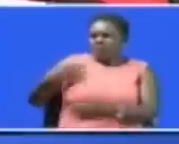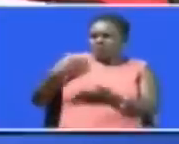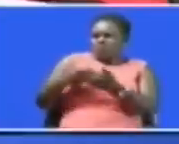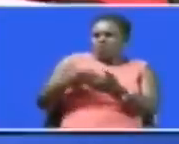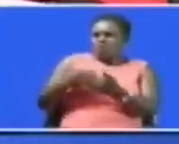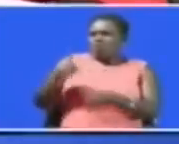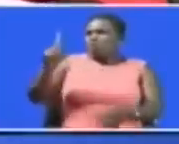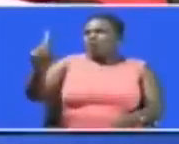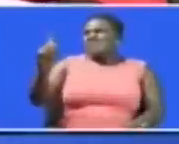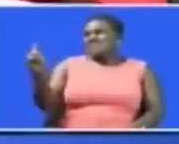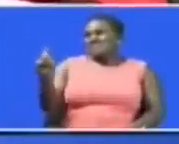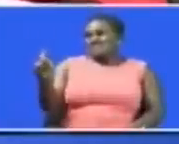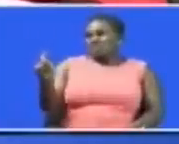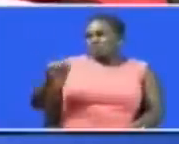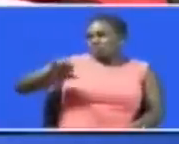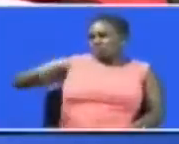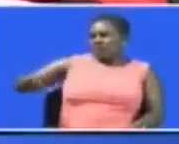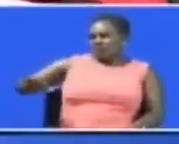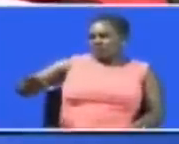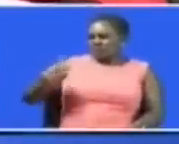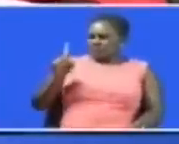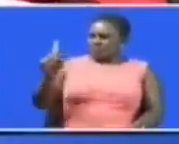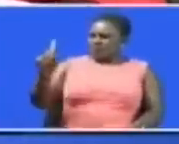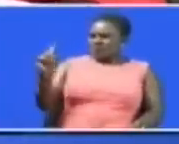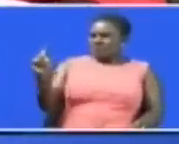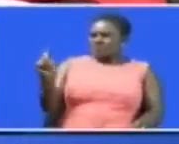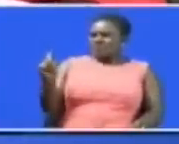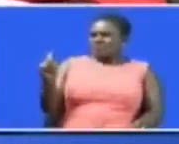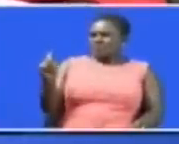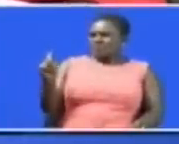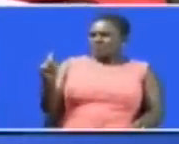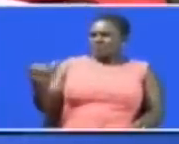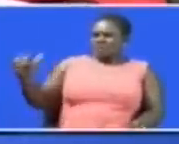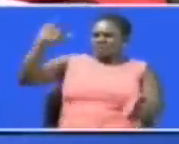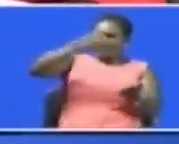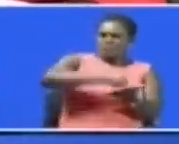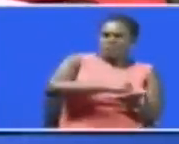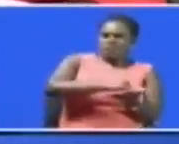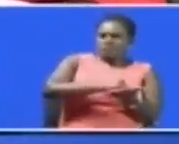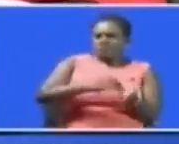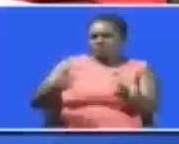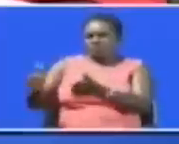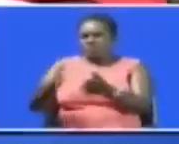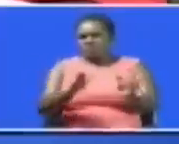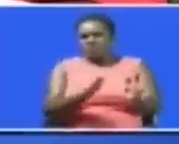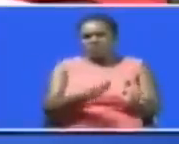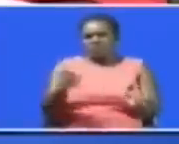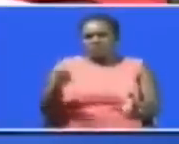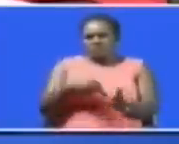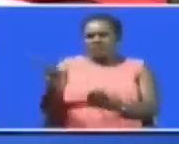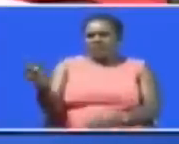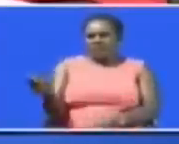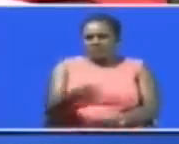nearly a trillion shillings, and that trillion is going to airports, is going to infrastructure. Salaries.